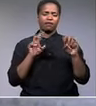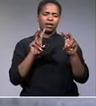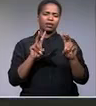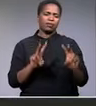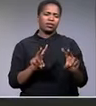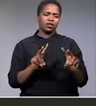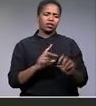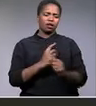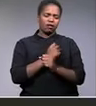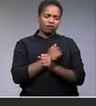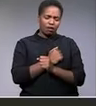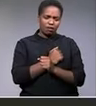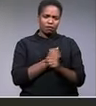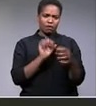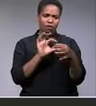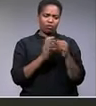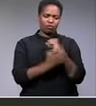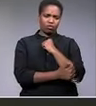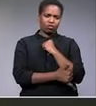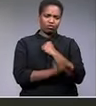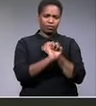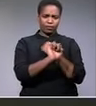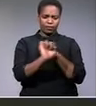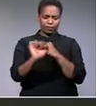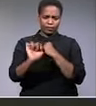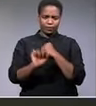in peace in their own country.